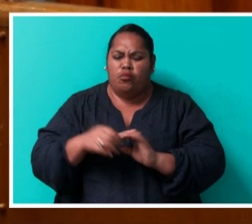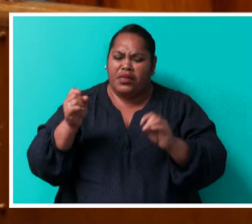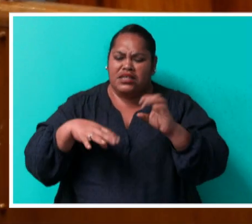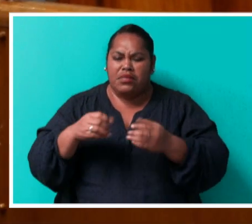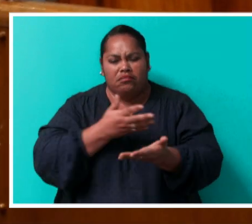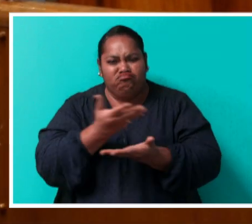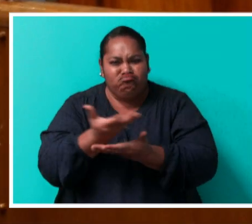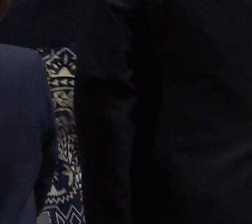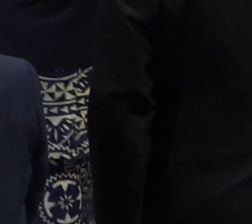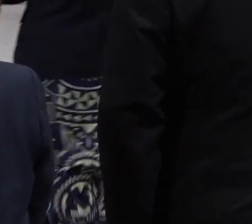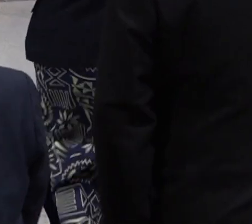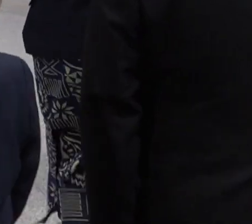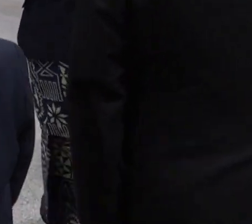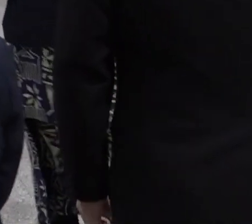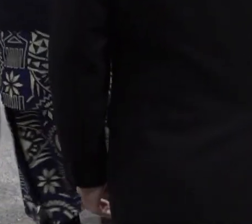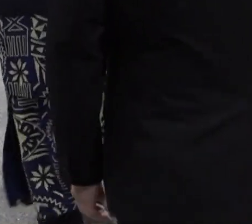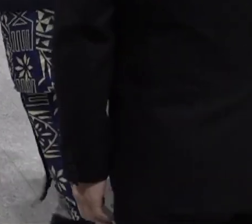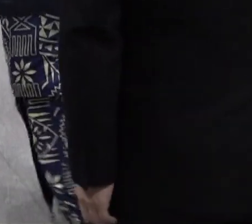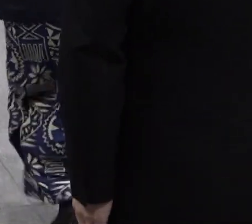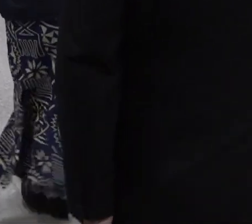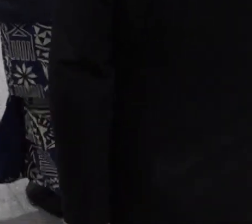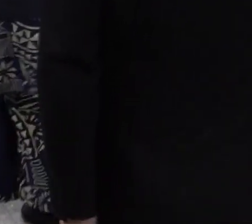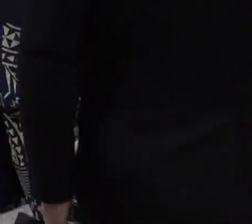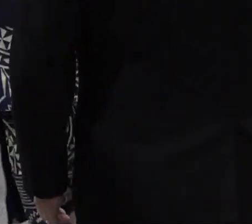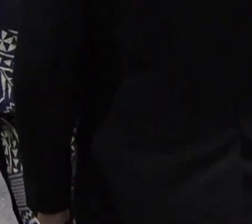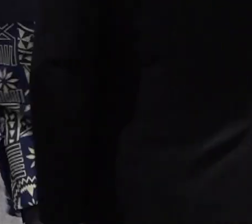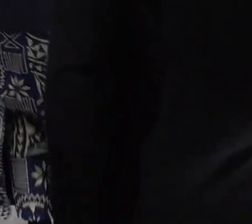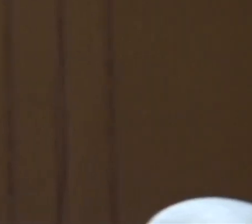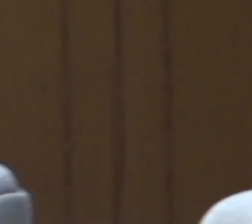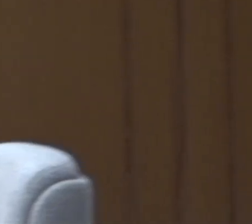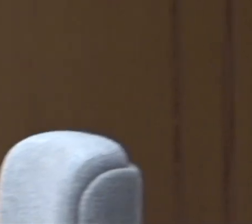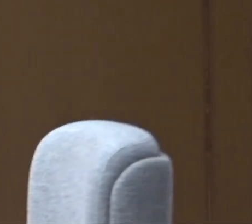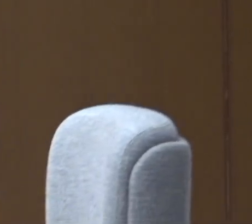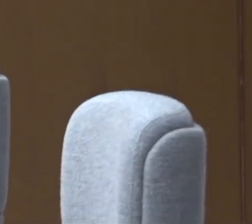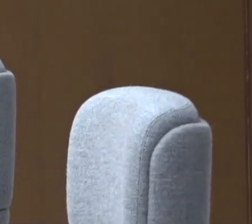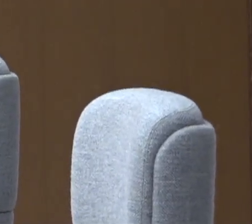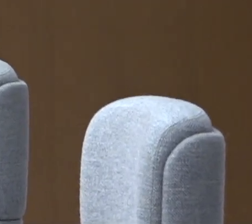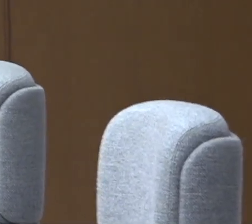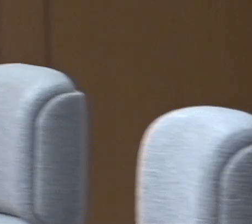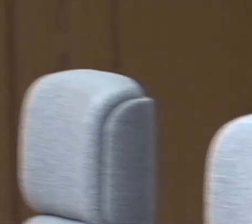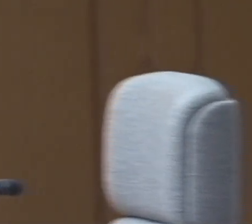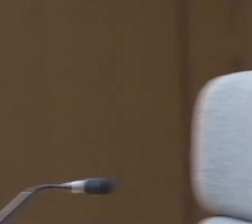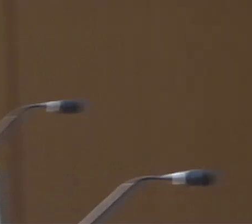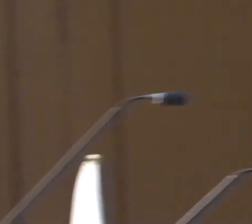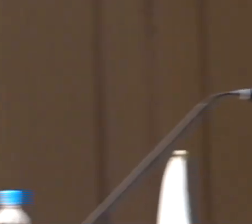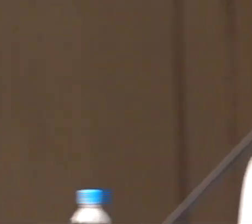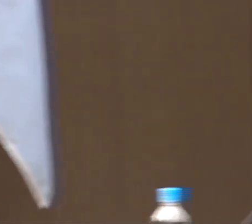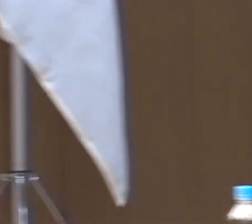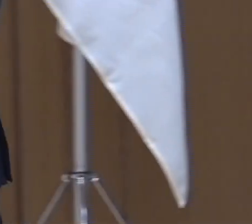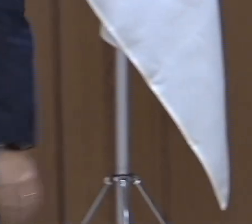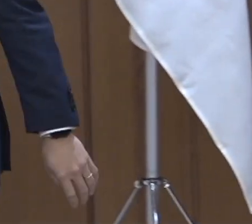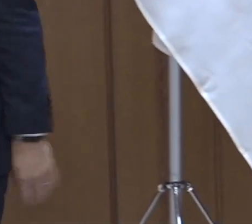Japan's Defense Minister, His Excellency Shinichiro Koizumi, on the 12th of November at the Ministry of Defense headquarters.